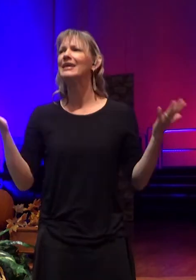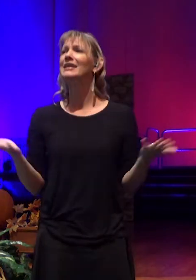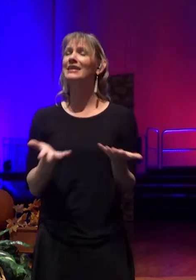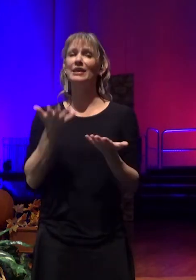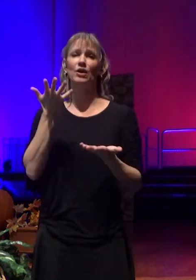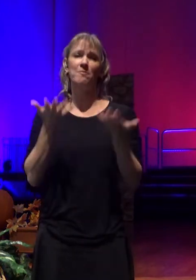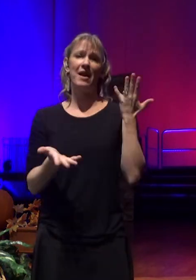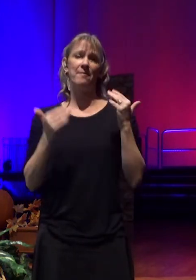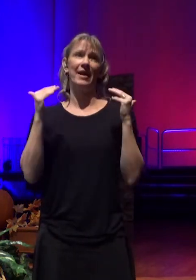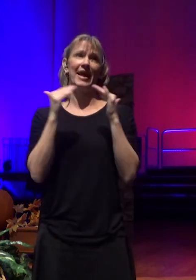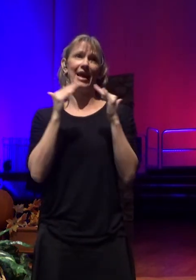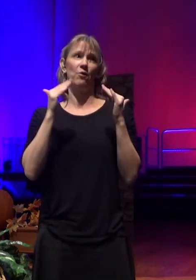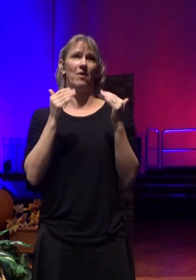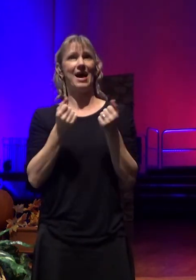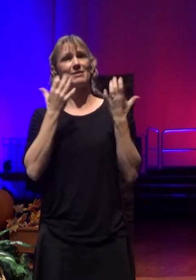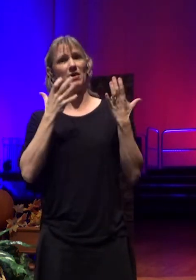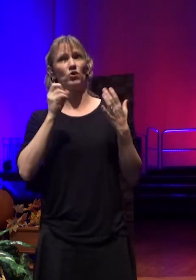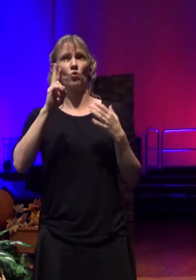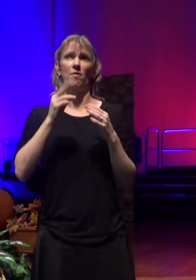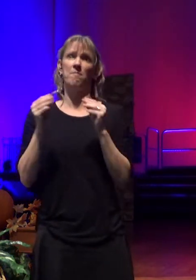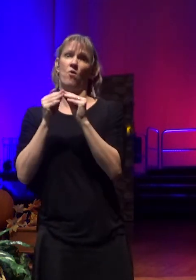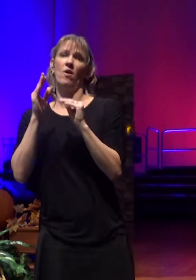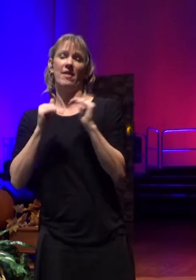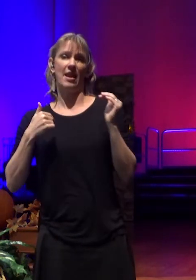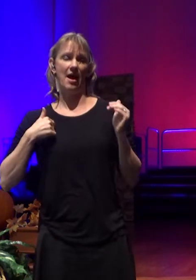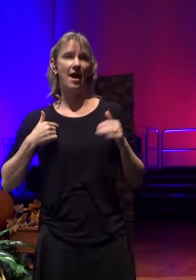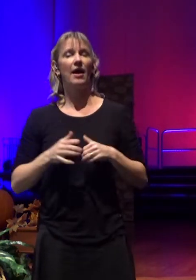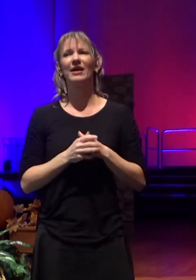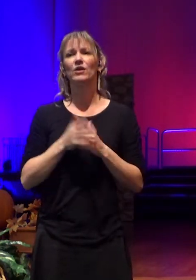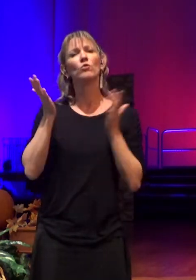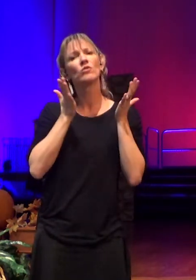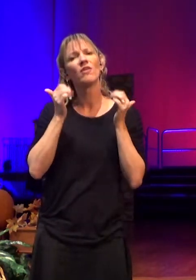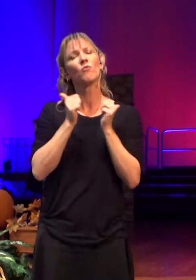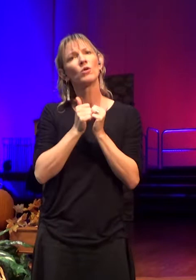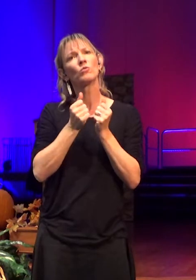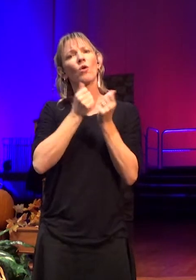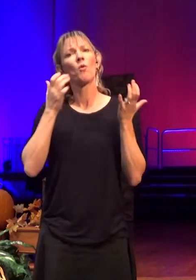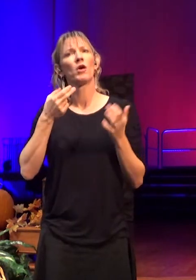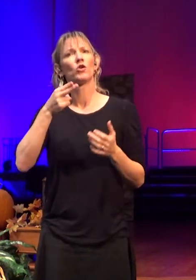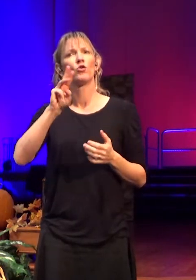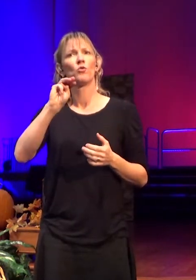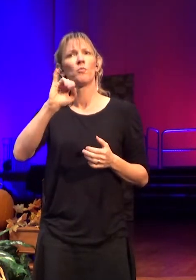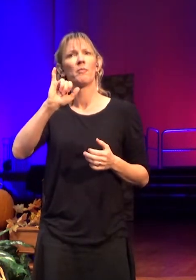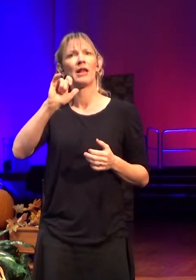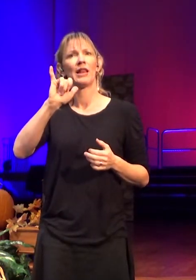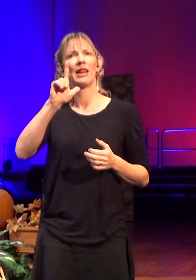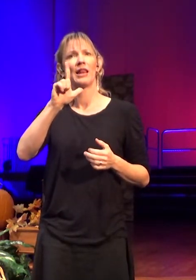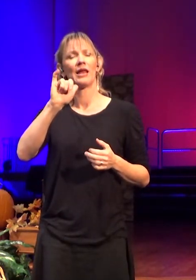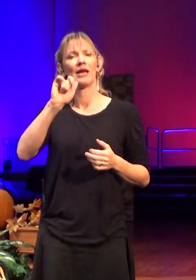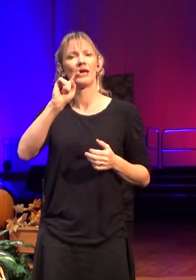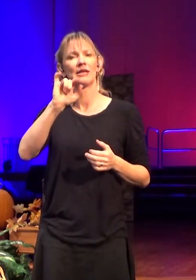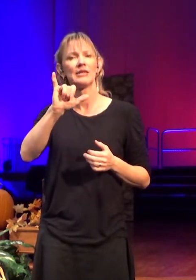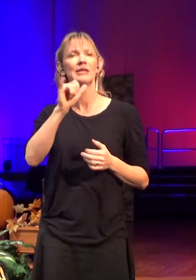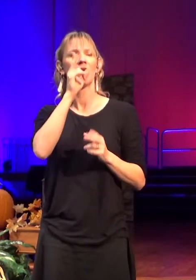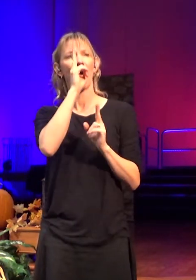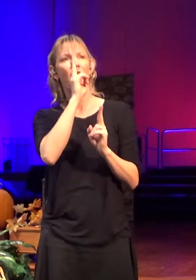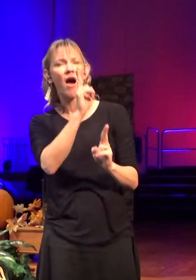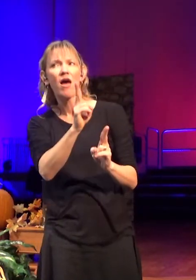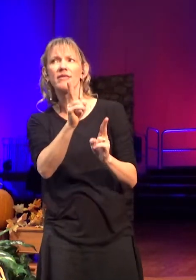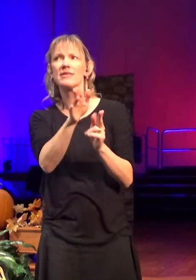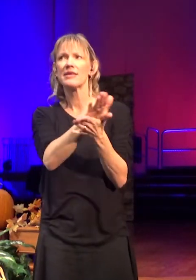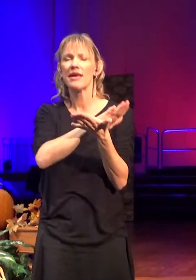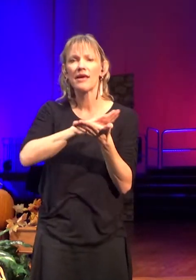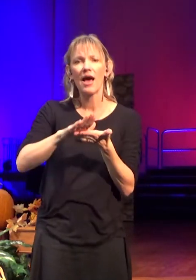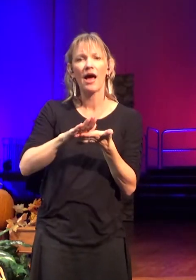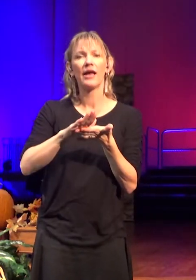choir, is here maybe as much, if not more than I am. And you serve with such humility,